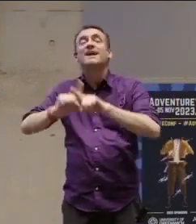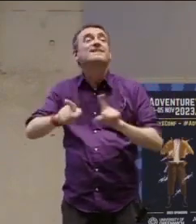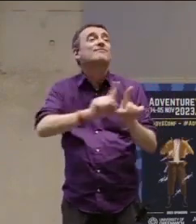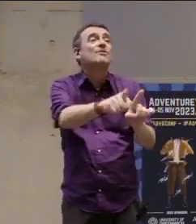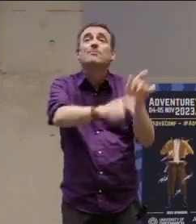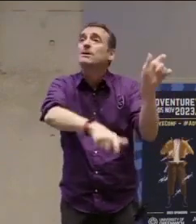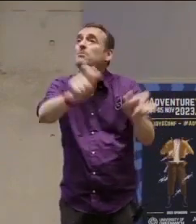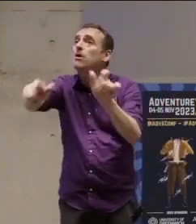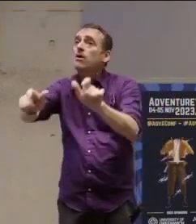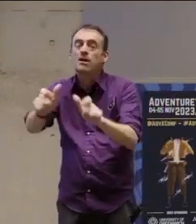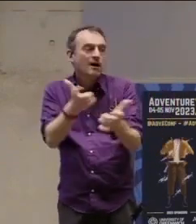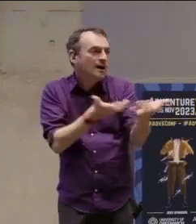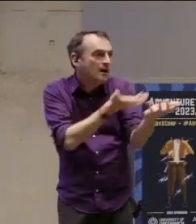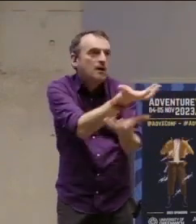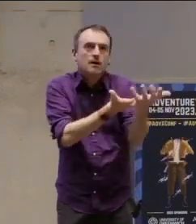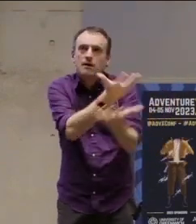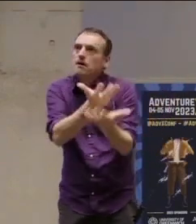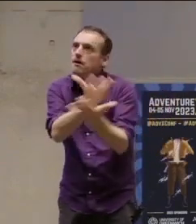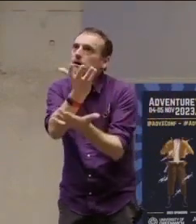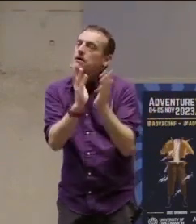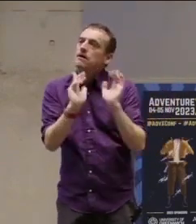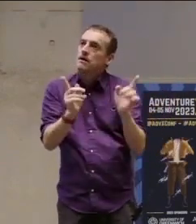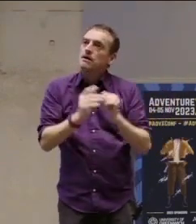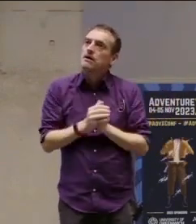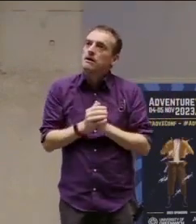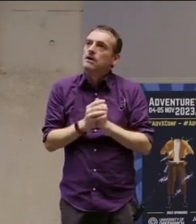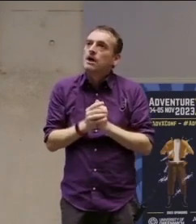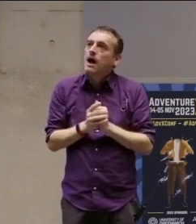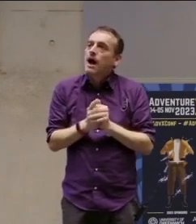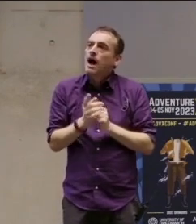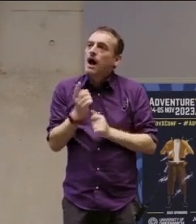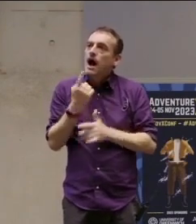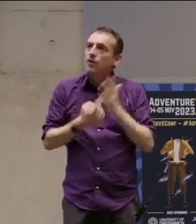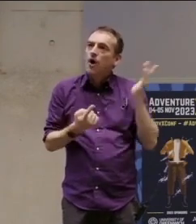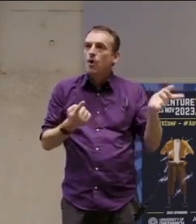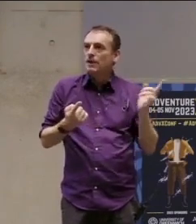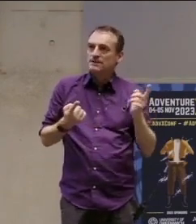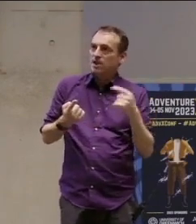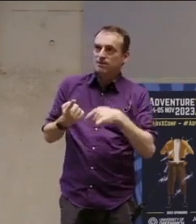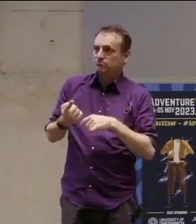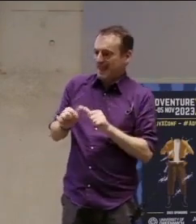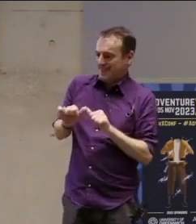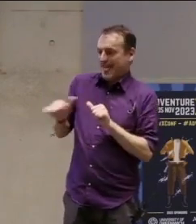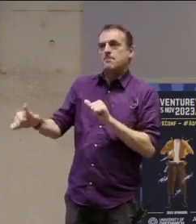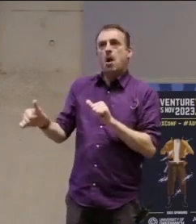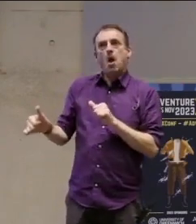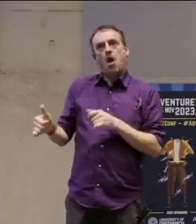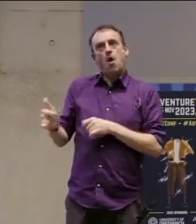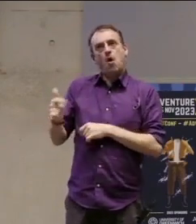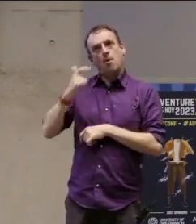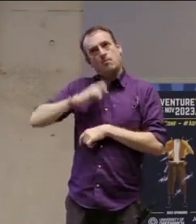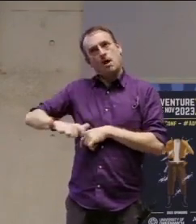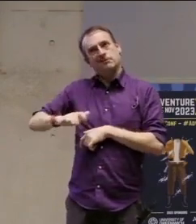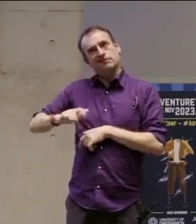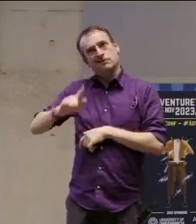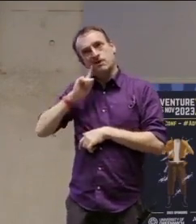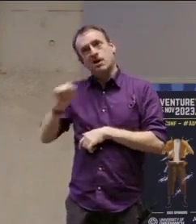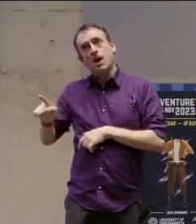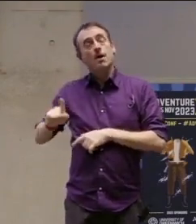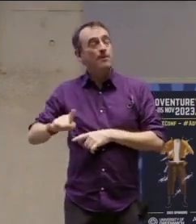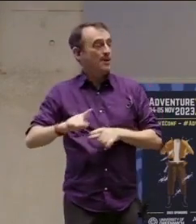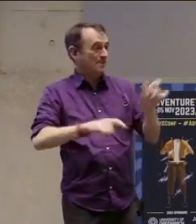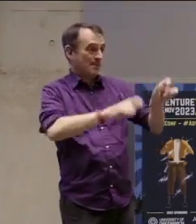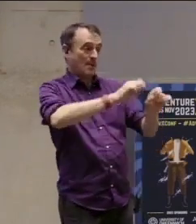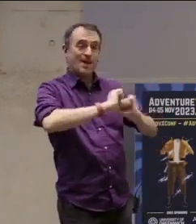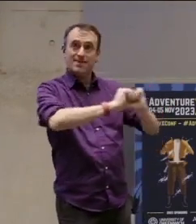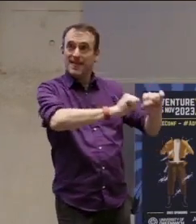key thing. And I mean, not just talking to like fellow game devs. I mean like just listening to people speak. It's like, okay, I